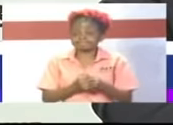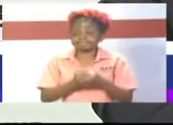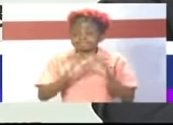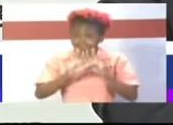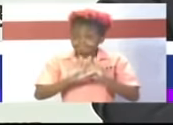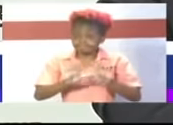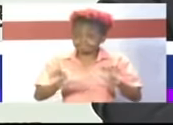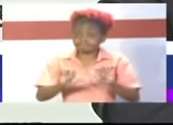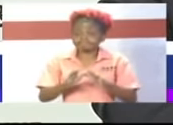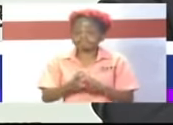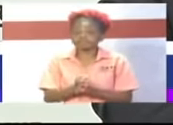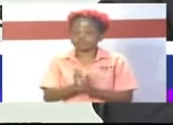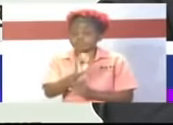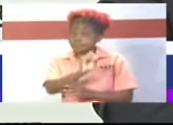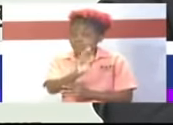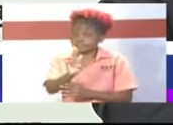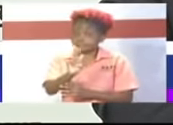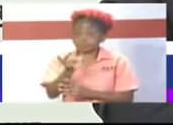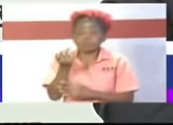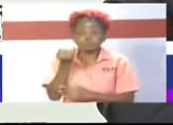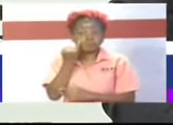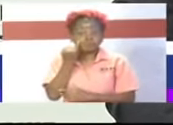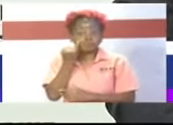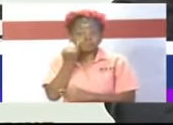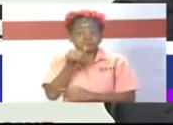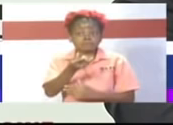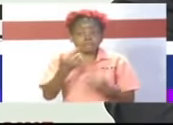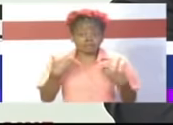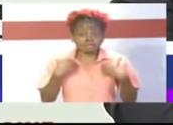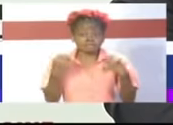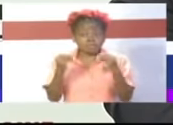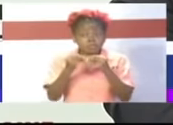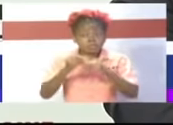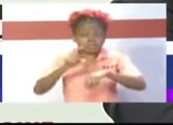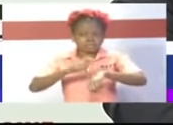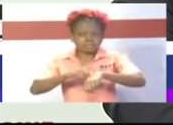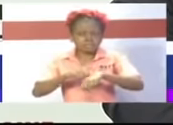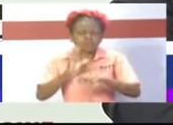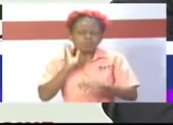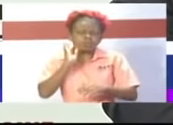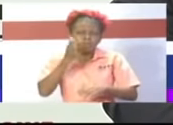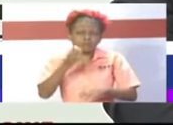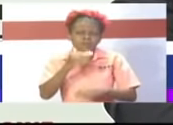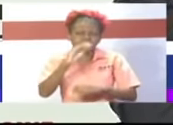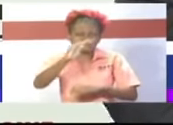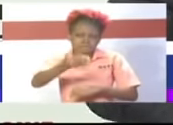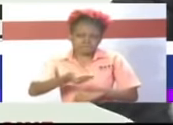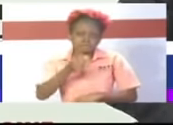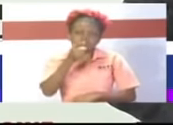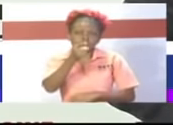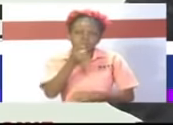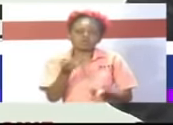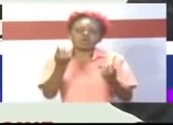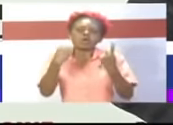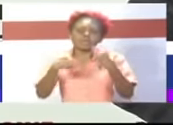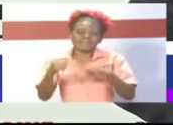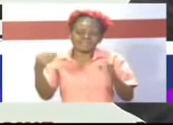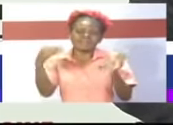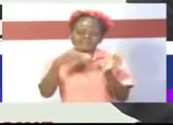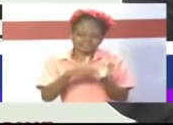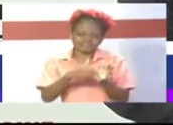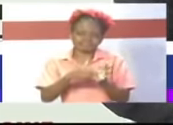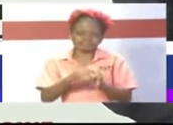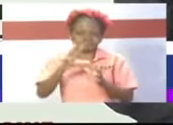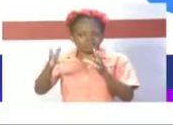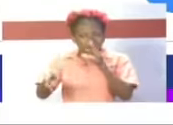house. As usual, if time allows, we will facilitate additional questions. This morning, we begin with